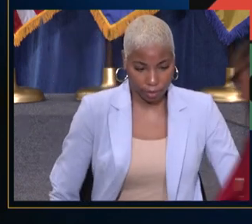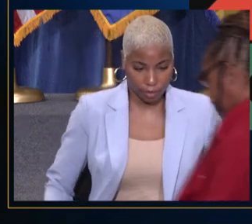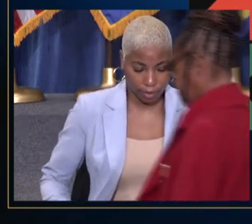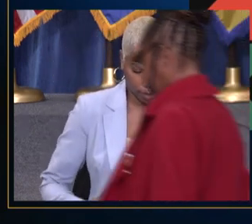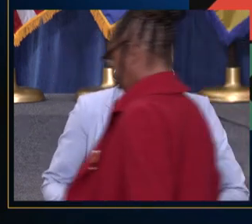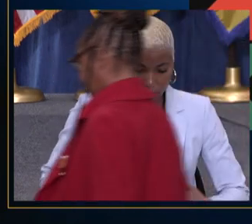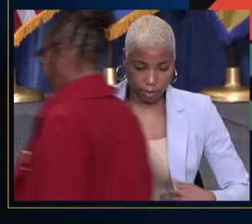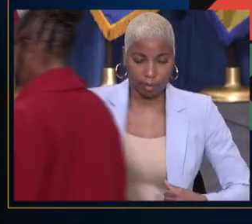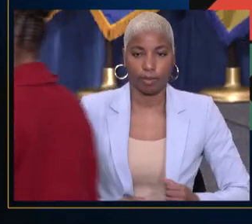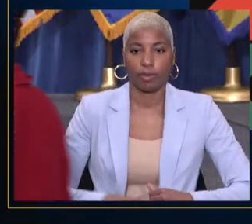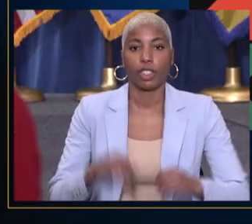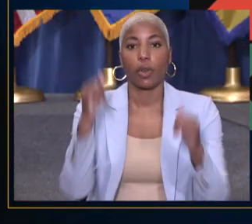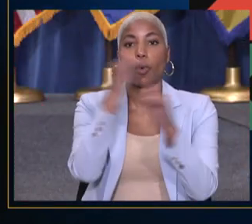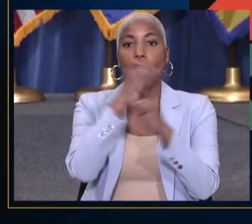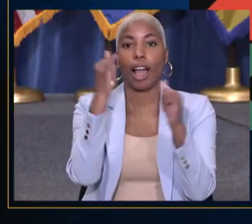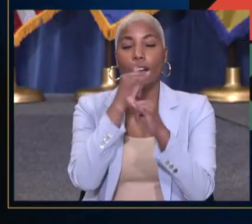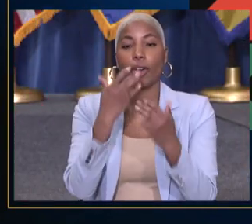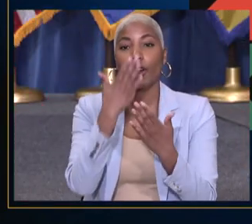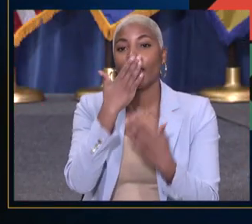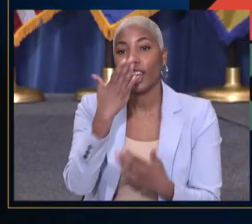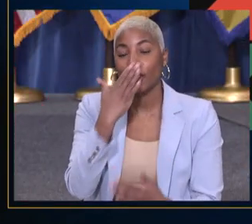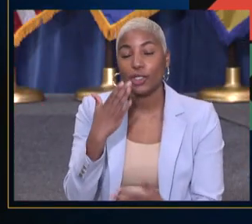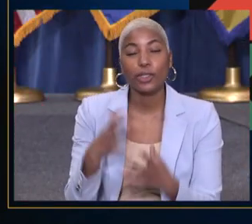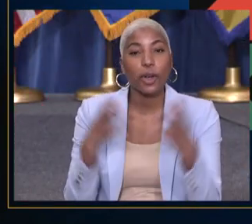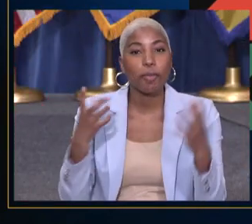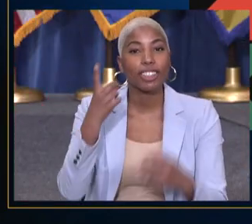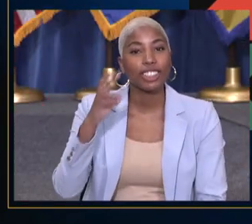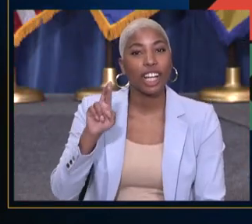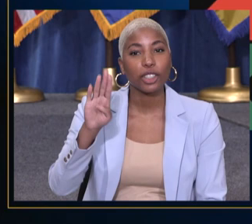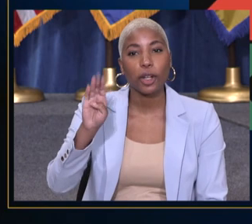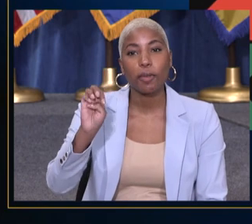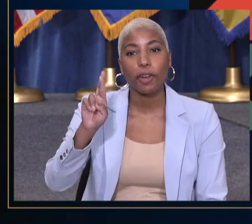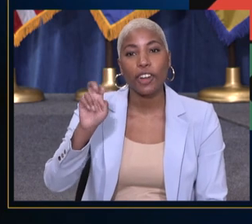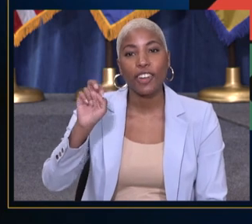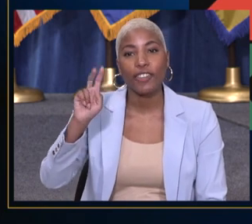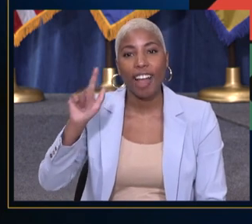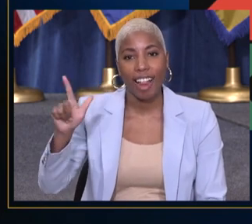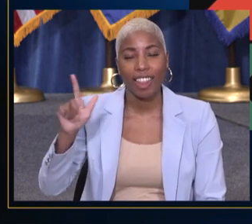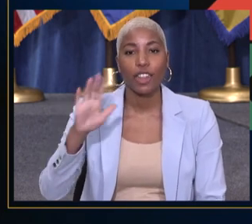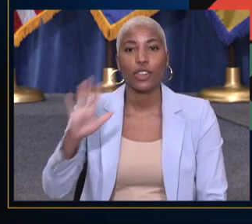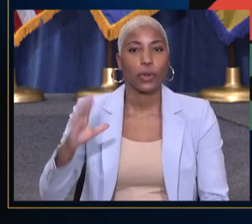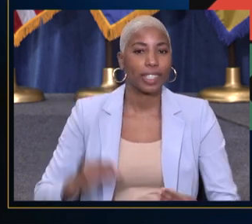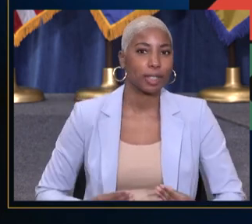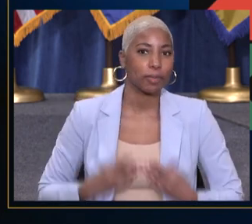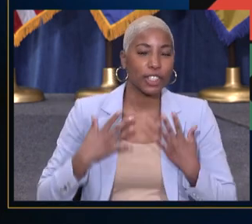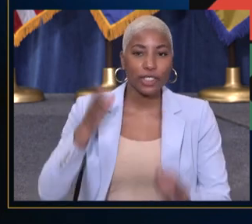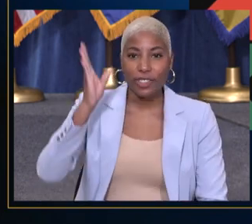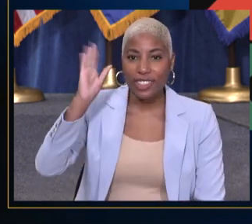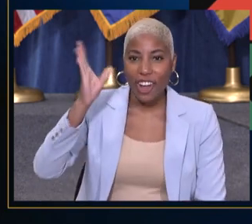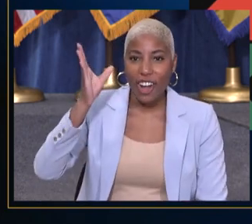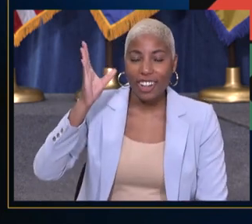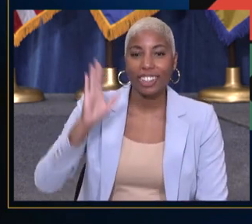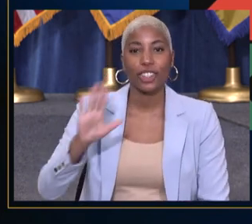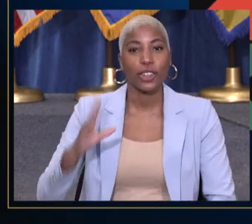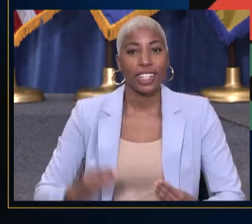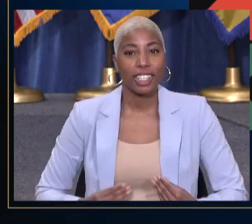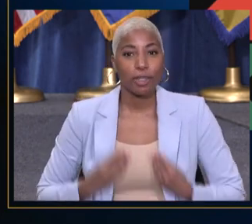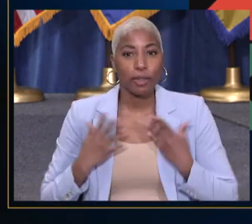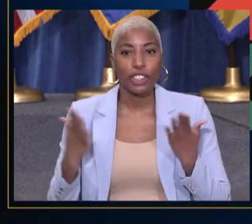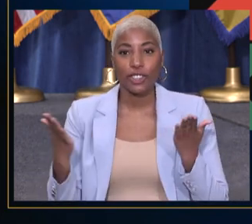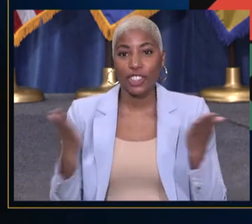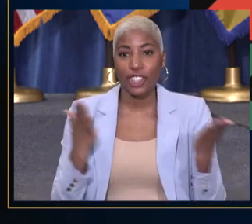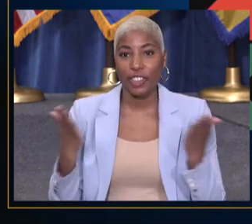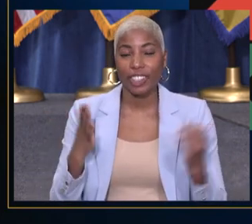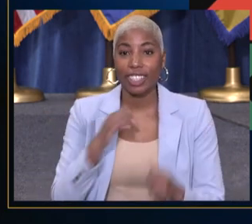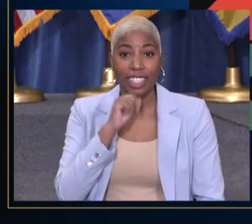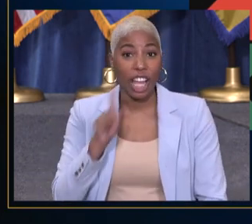Wow, thank you so much, Dr. Baravel. Thank you for your inspirational talk, your inspirational service, not just